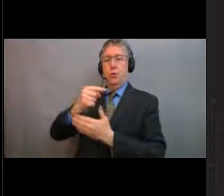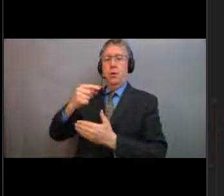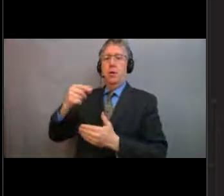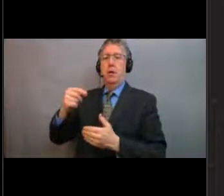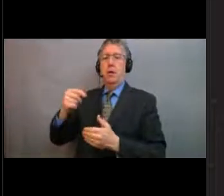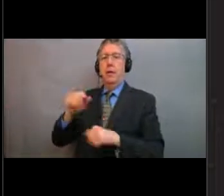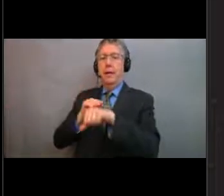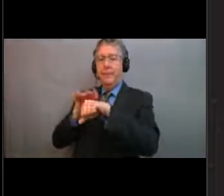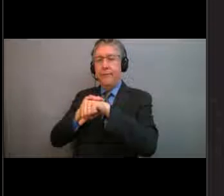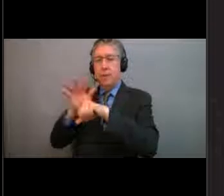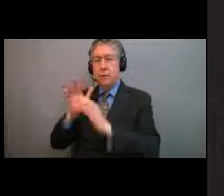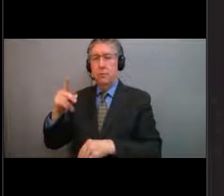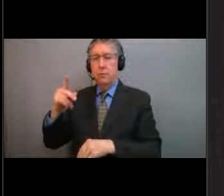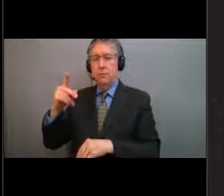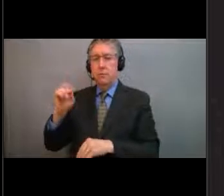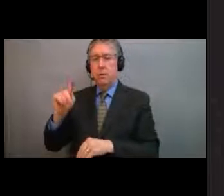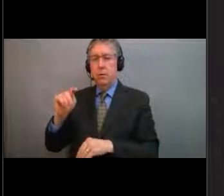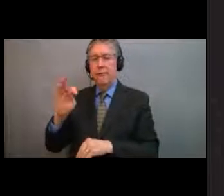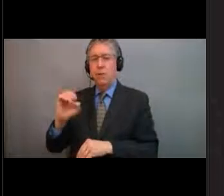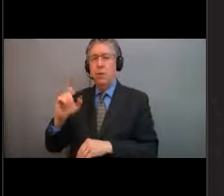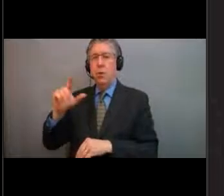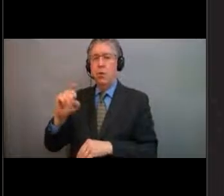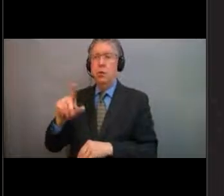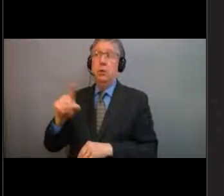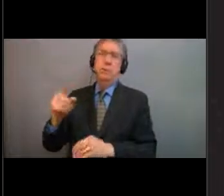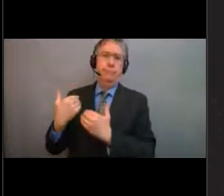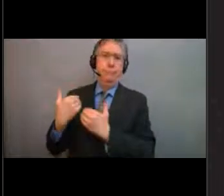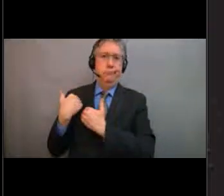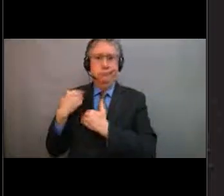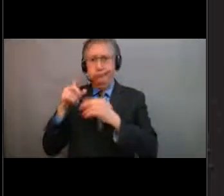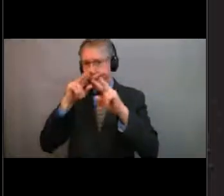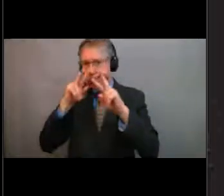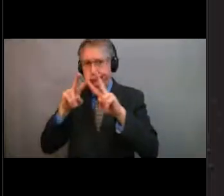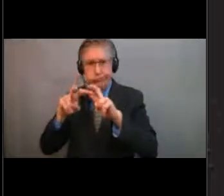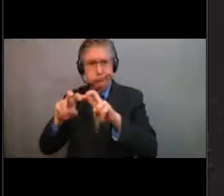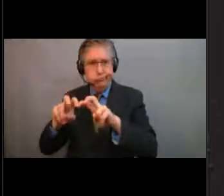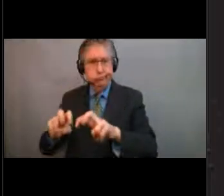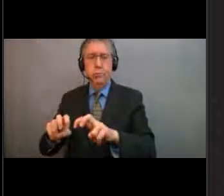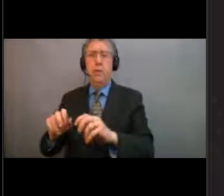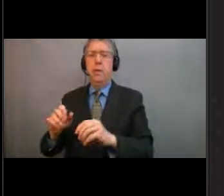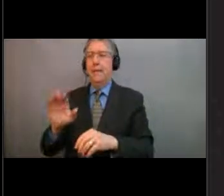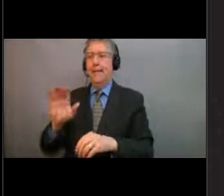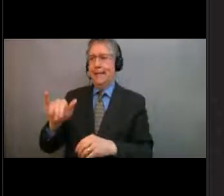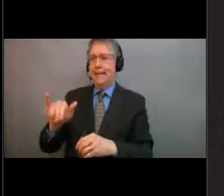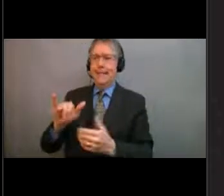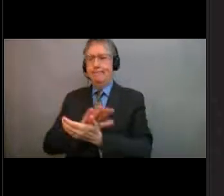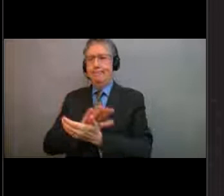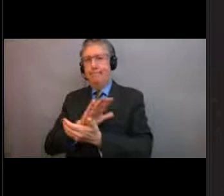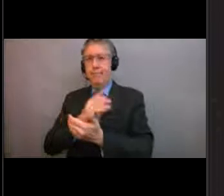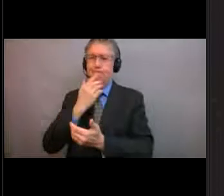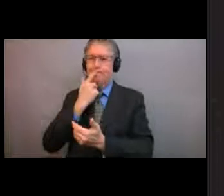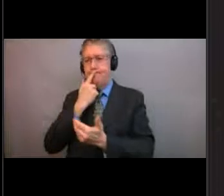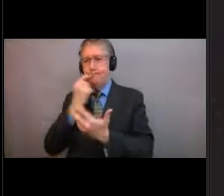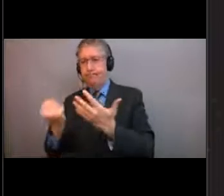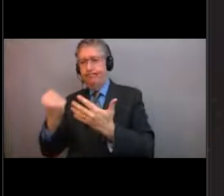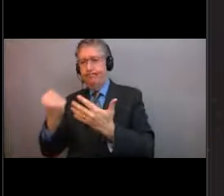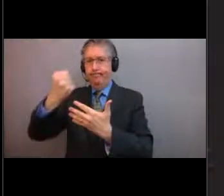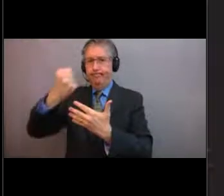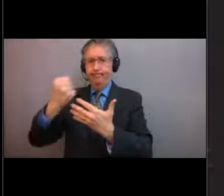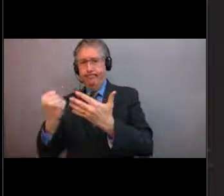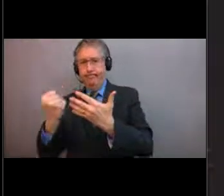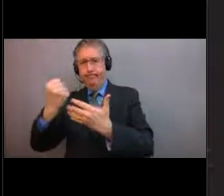many reviewers who took to task the opportunity and responsibility to review and rank the papers, the people from our